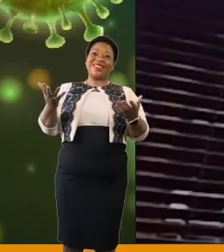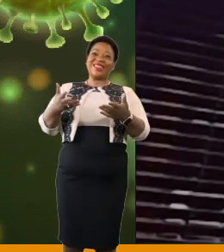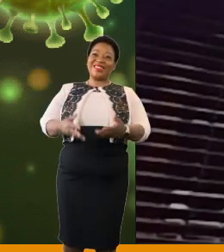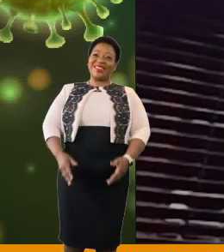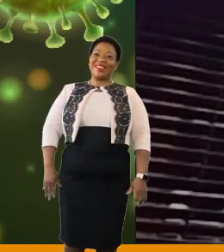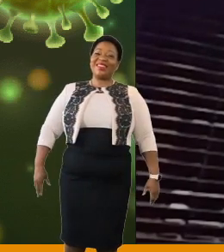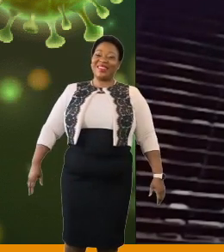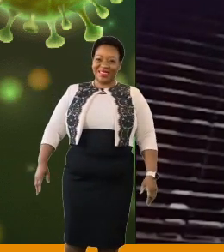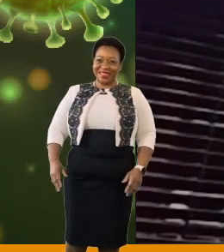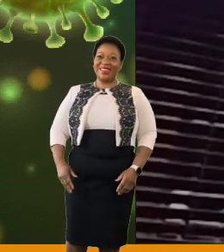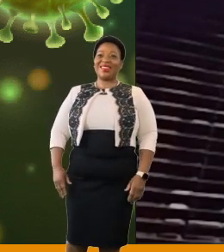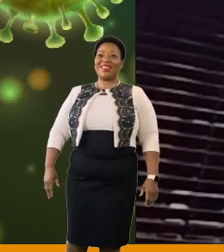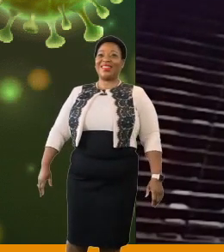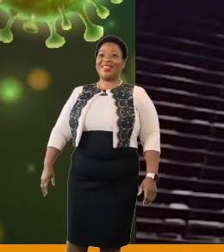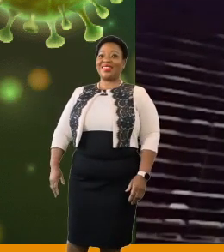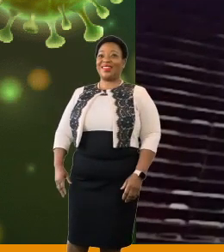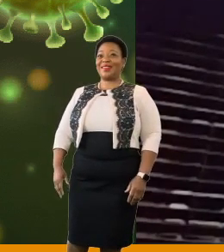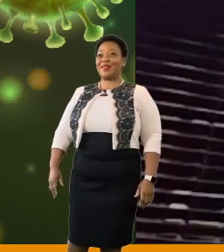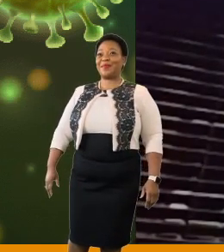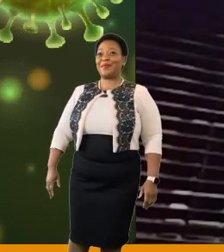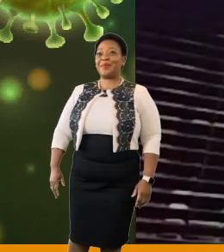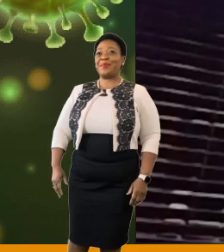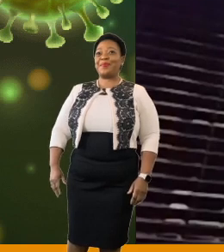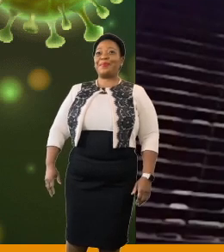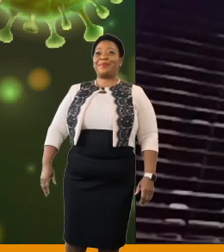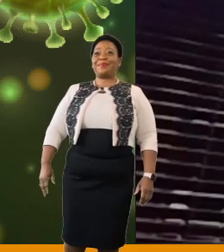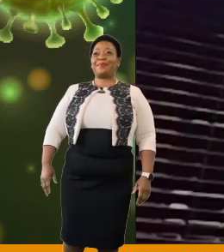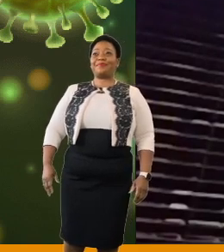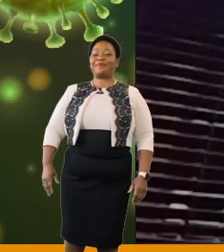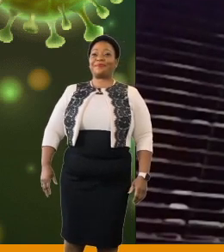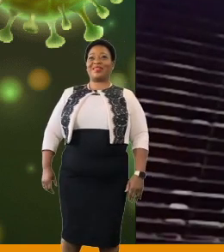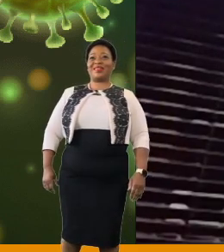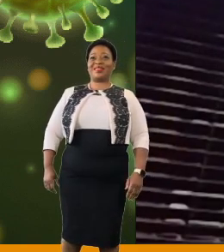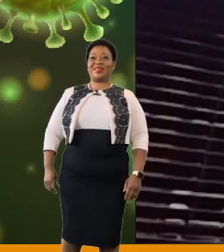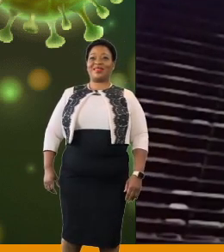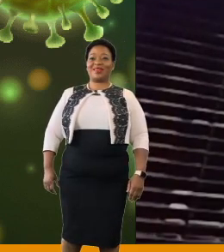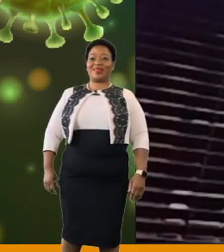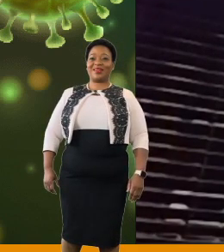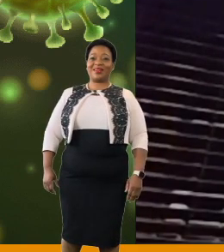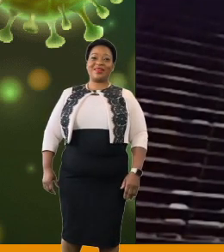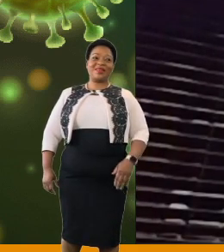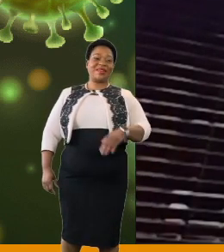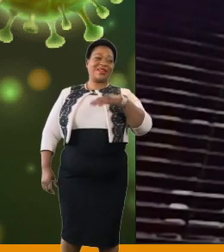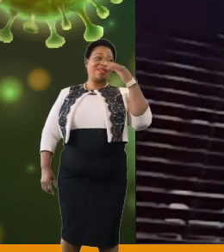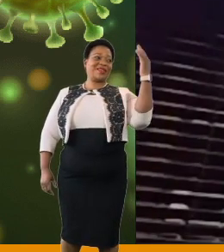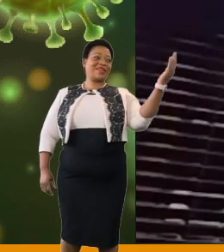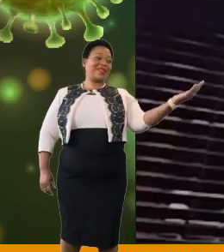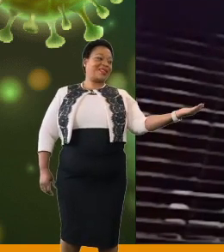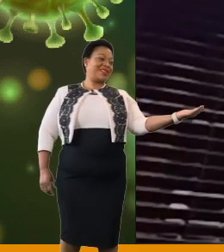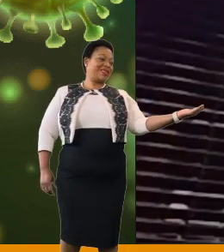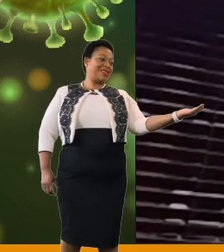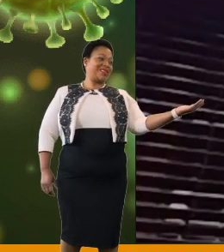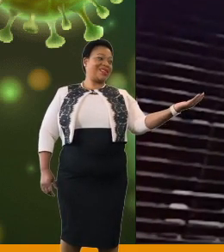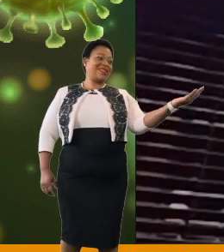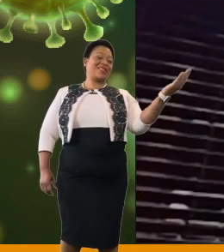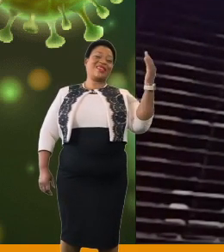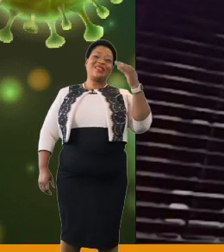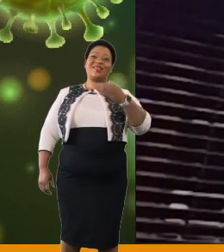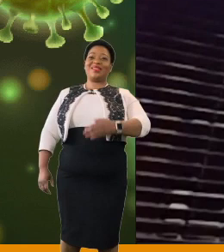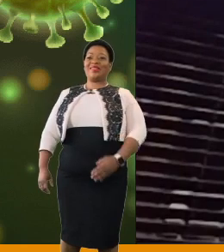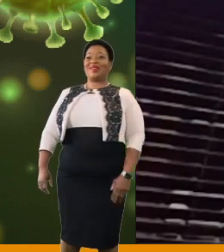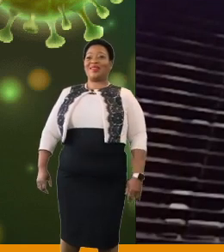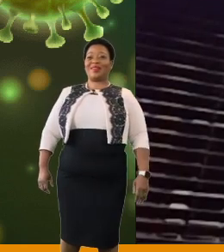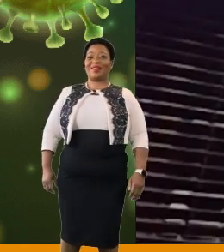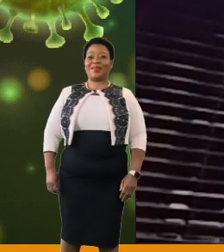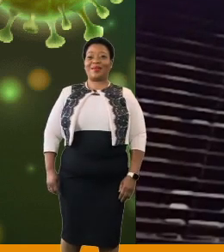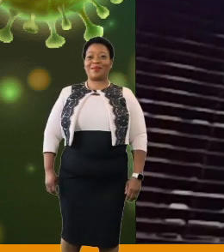see happening. And we indicated as well that it's not about us throwing money into the problem, but it's